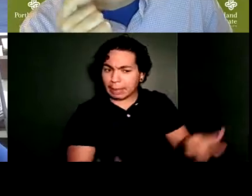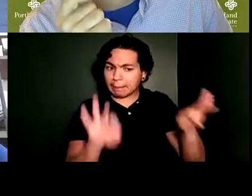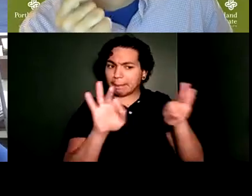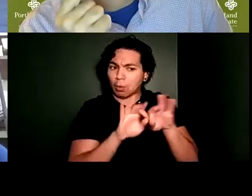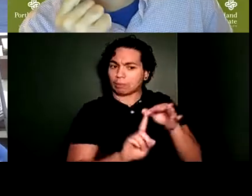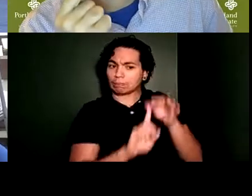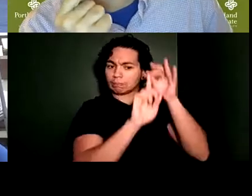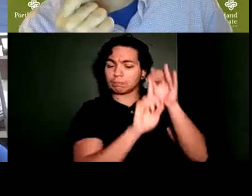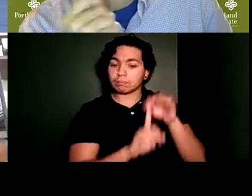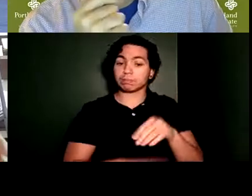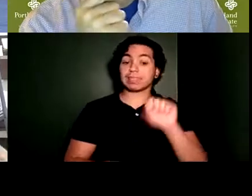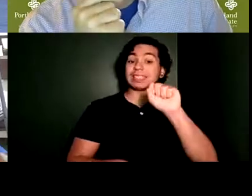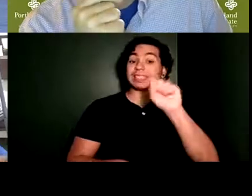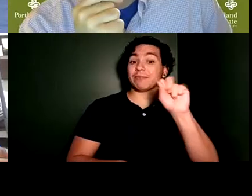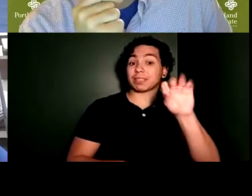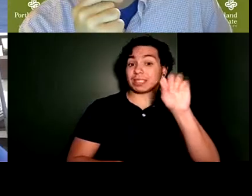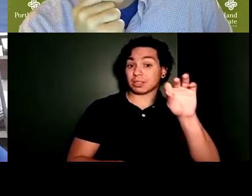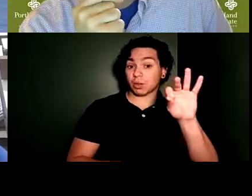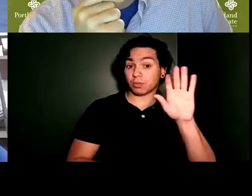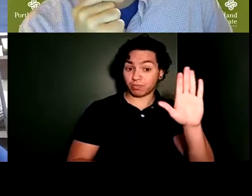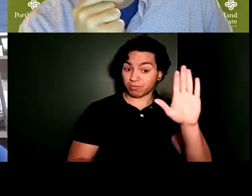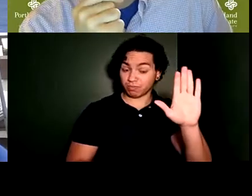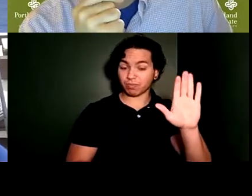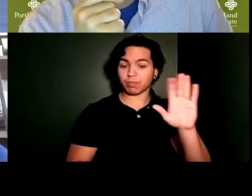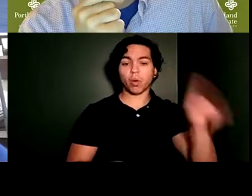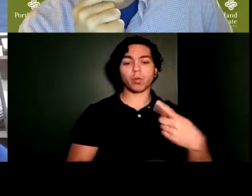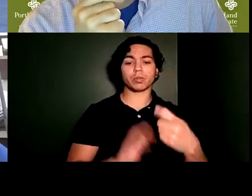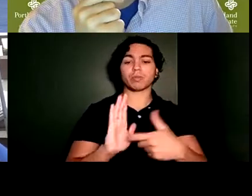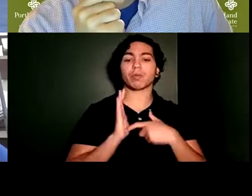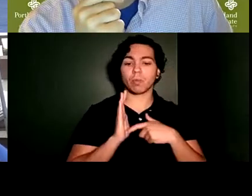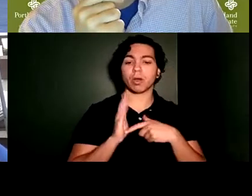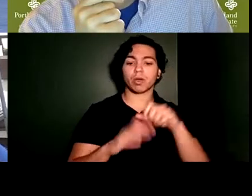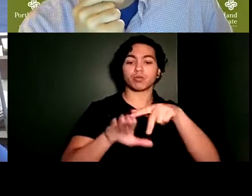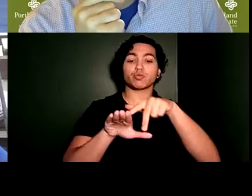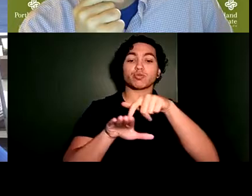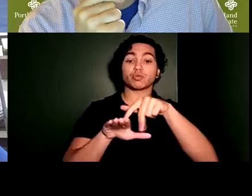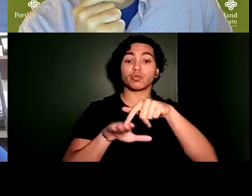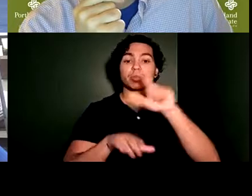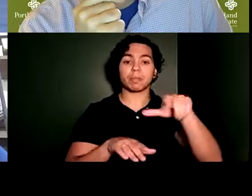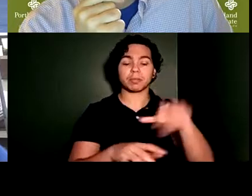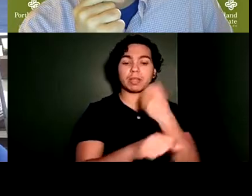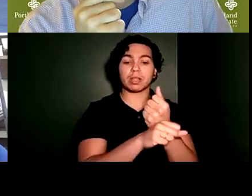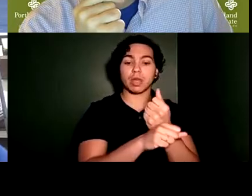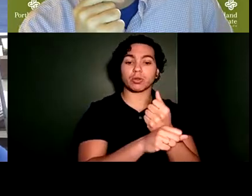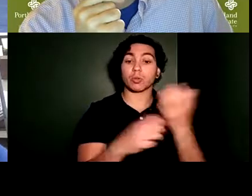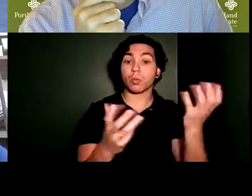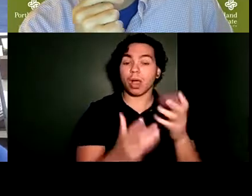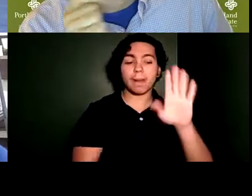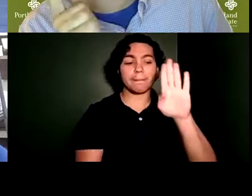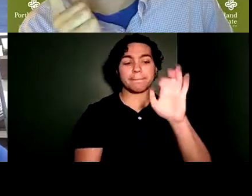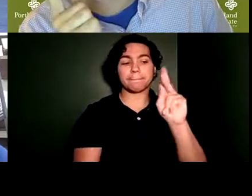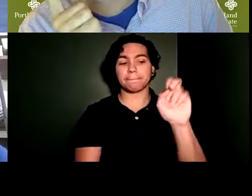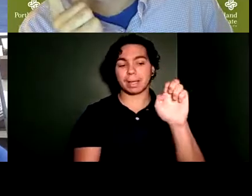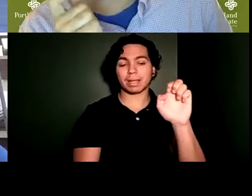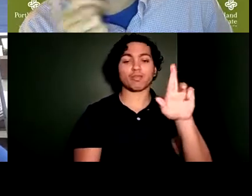Francisco, for instance, only mandates that scooters must be locked to bike racks. That severely limits